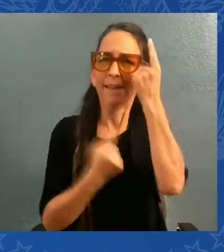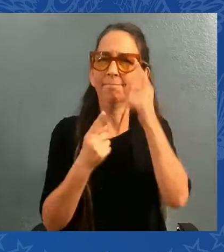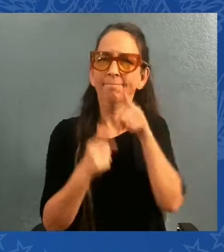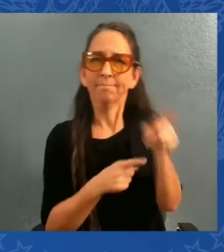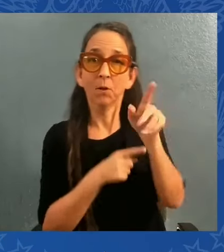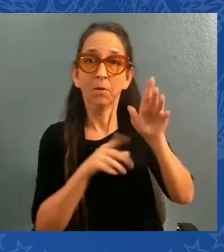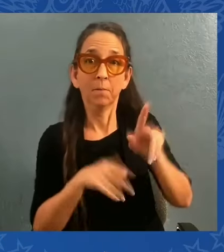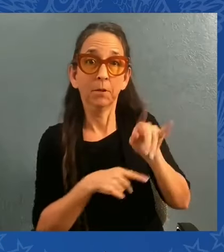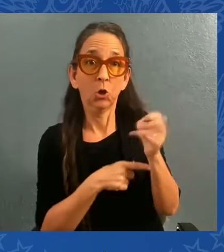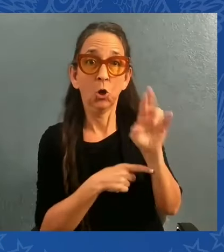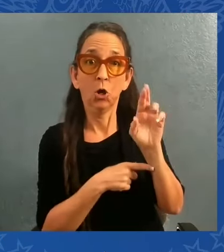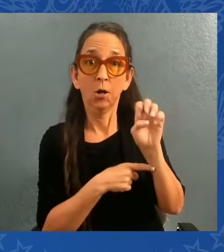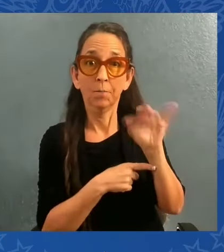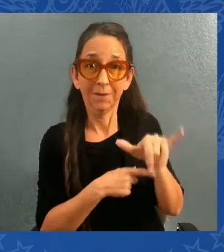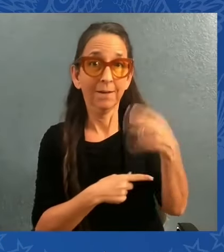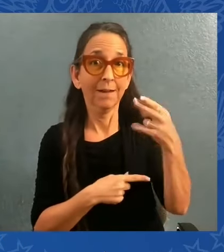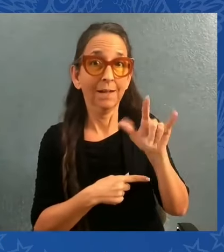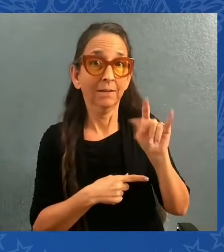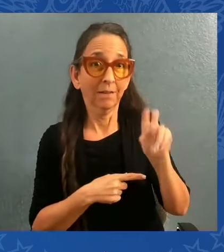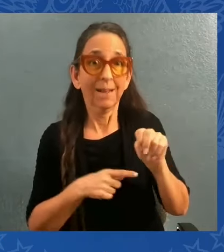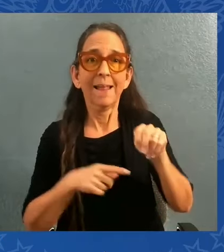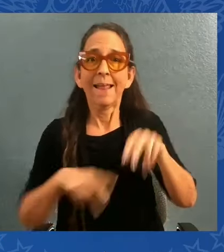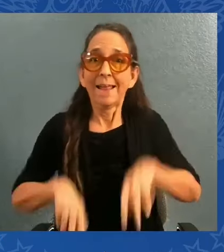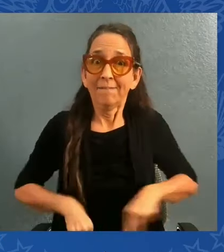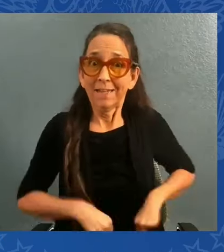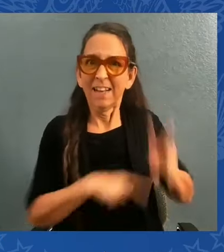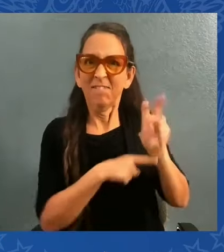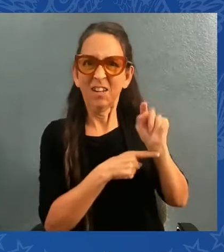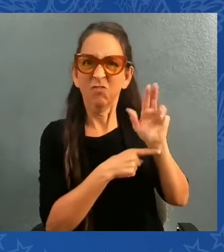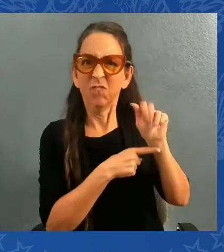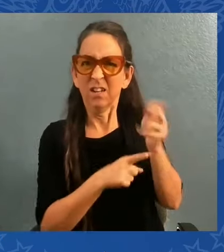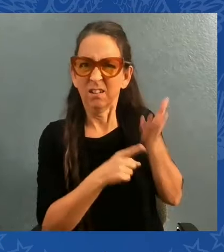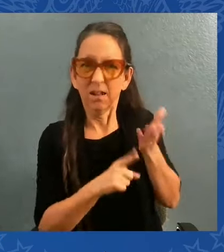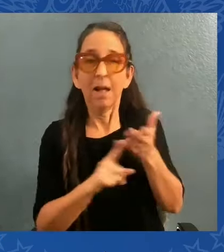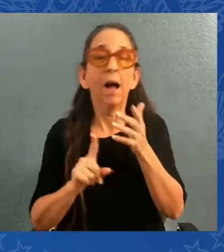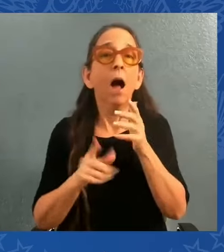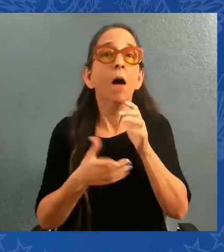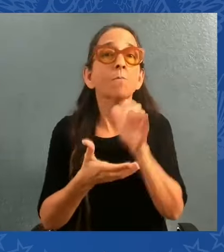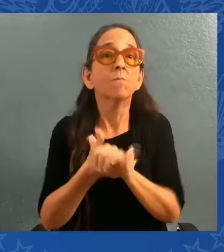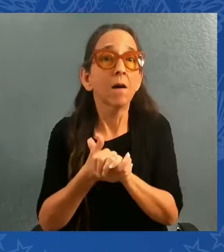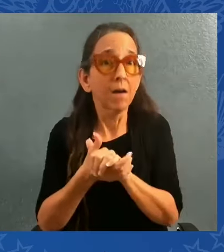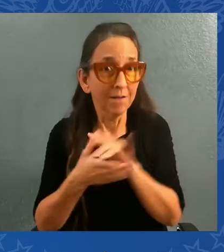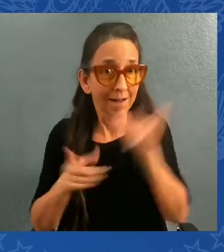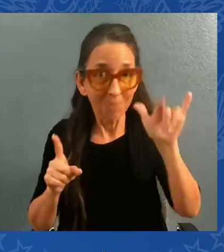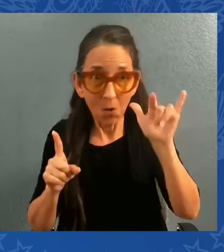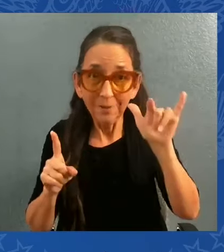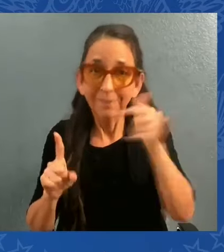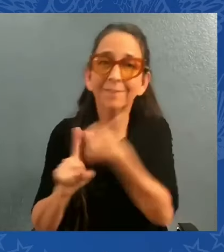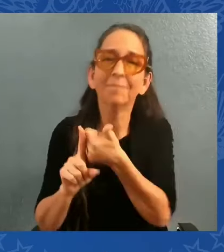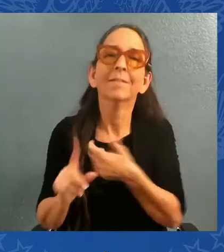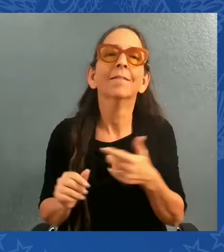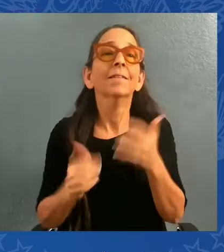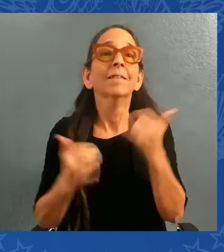Navy veteran and Air Force spouse. Jeremy has found a new mission, advocating for military children with special